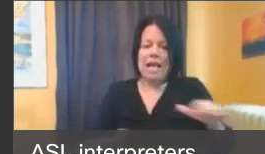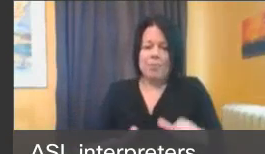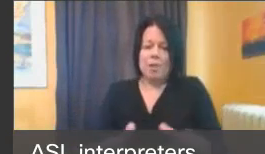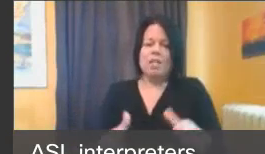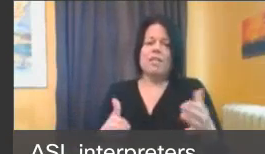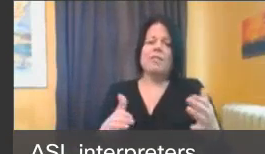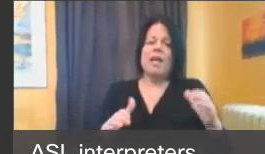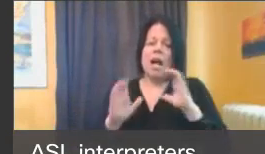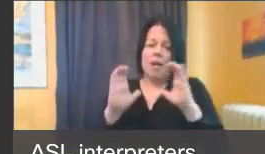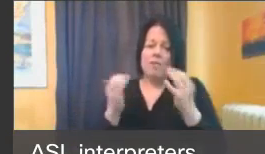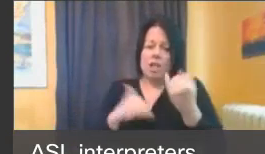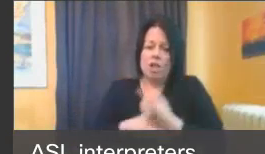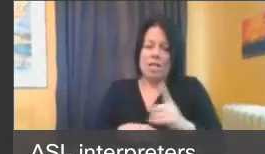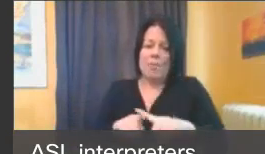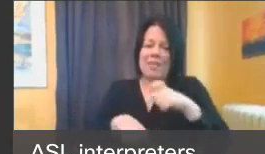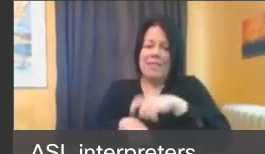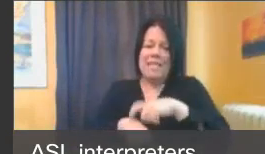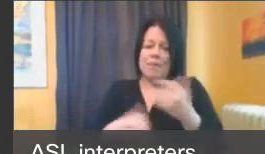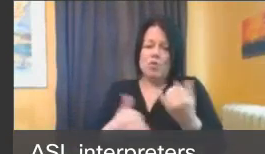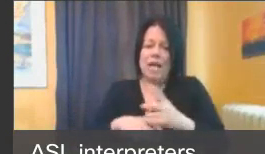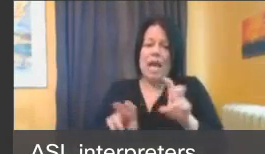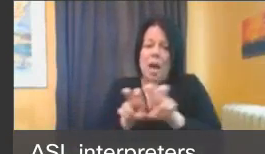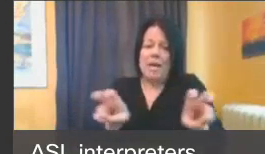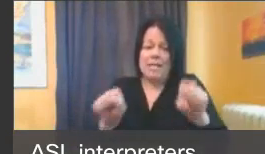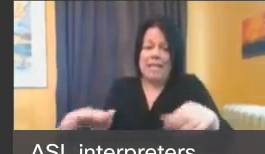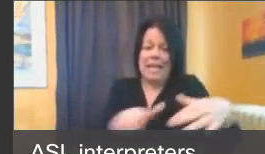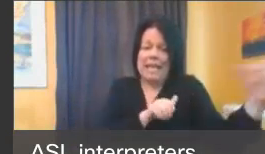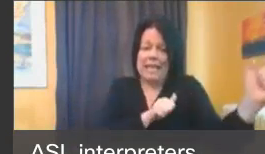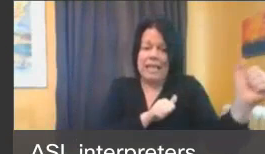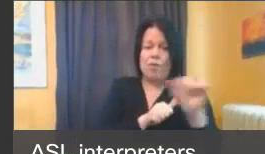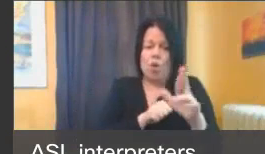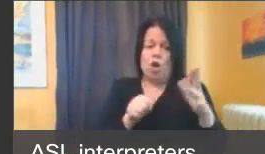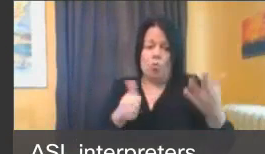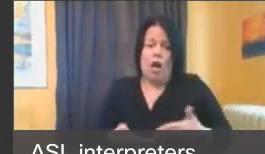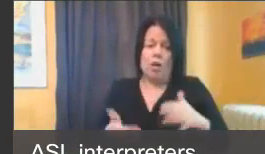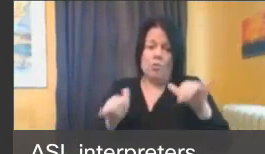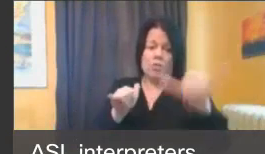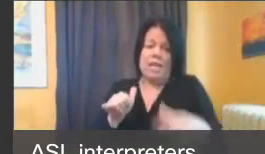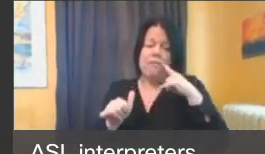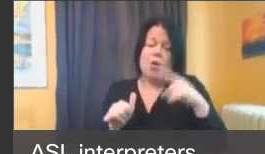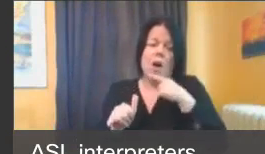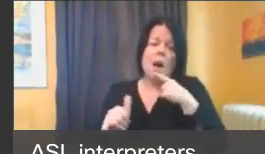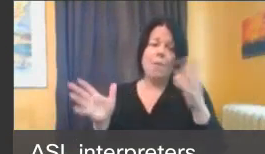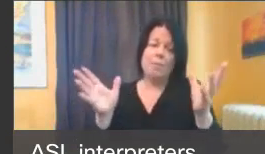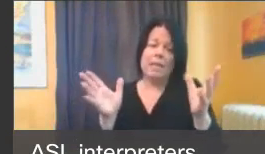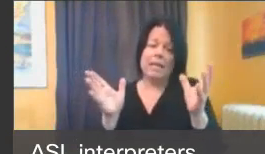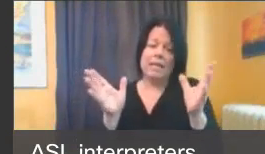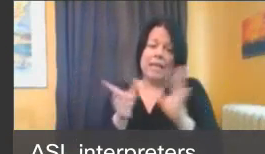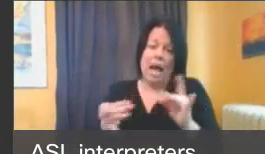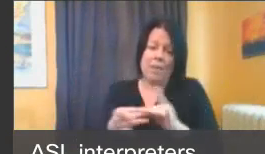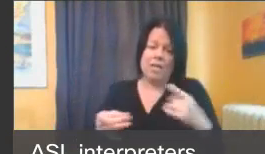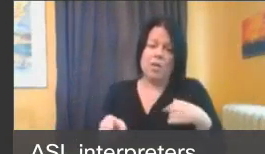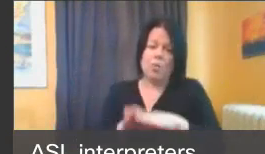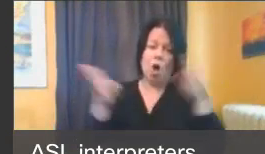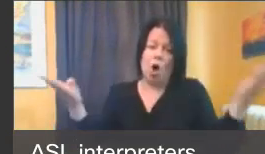conversation. At this time, panelists may leave the session if you wish, or you're welcome to stay on for public comment, and we will open the